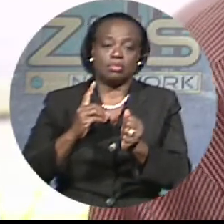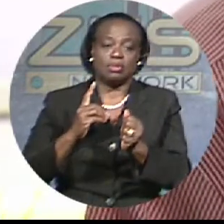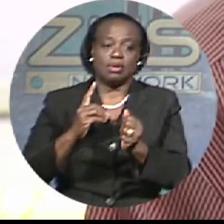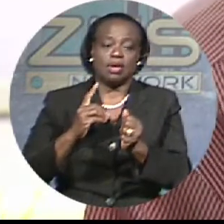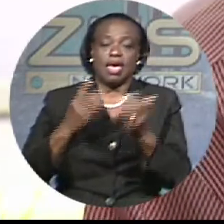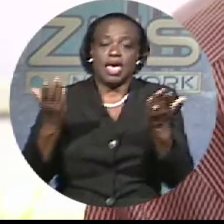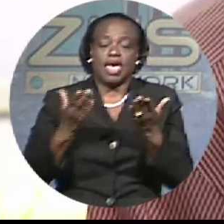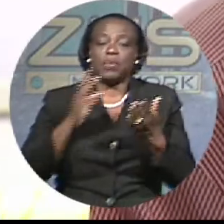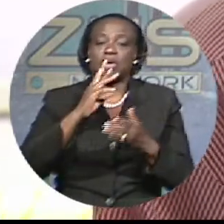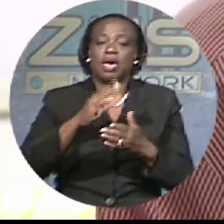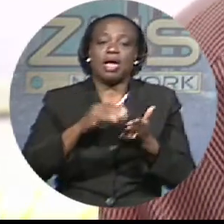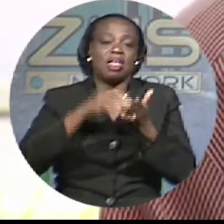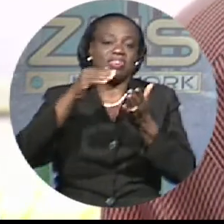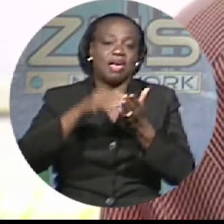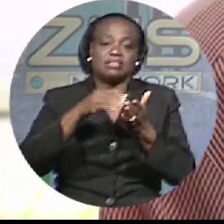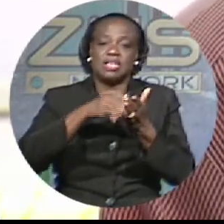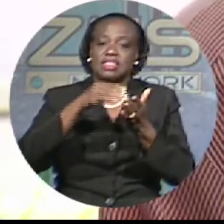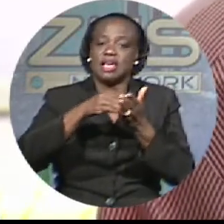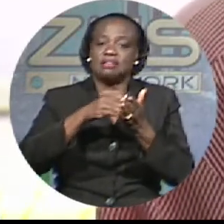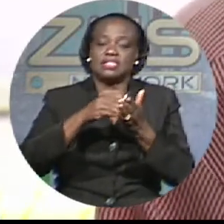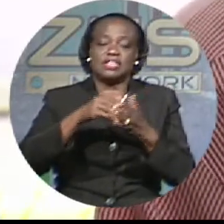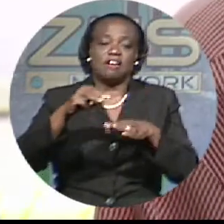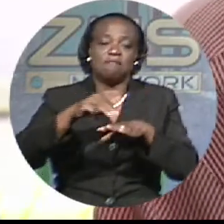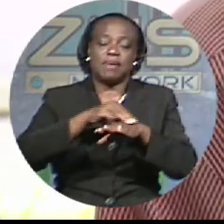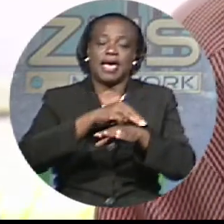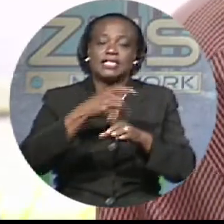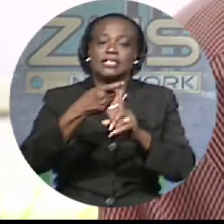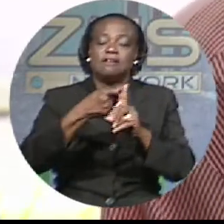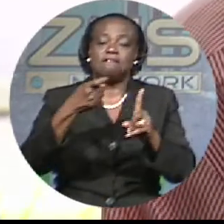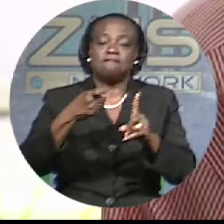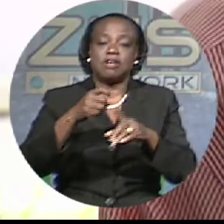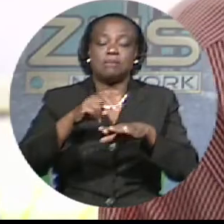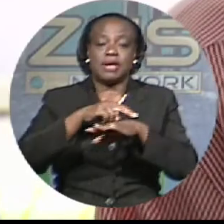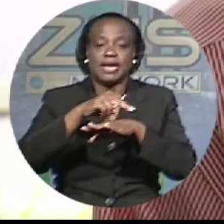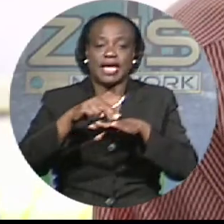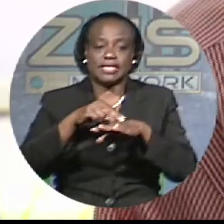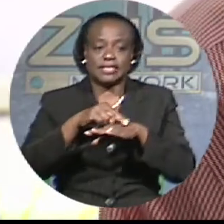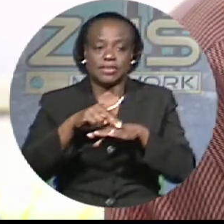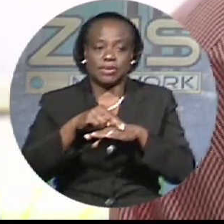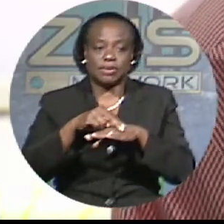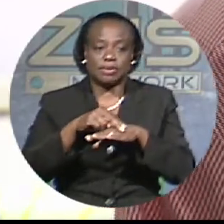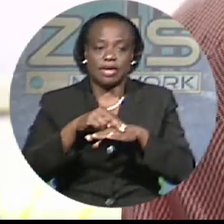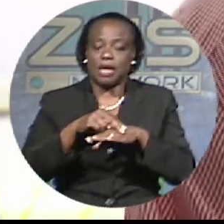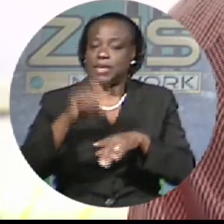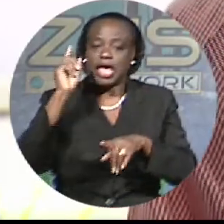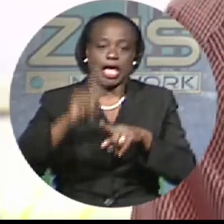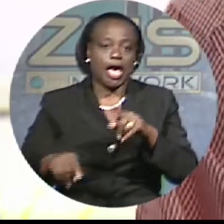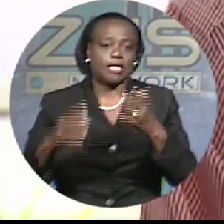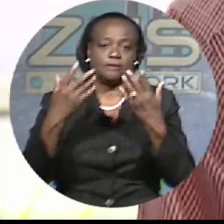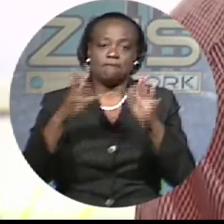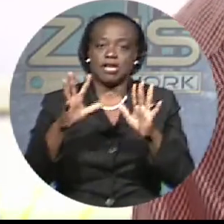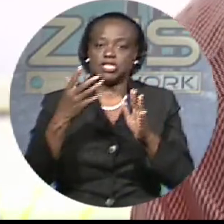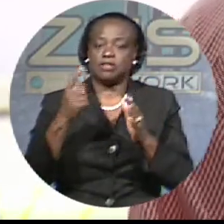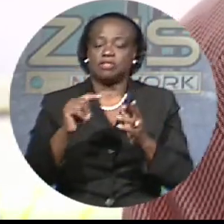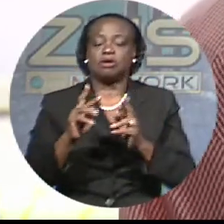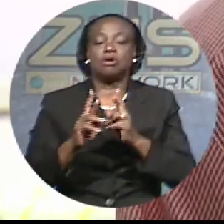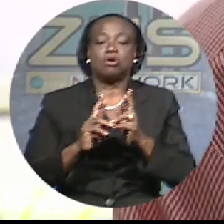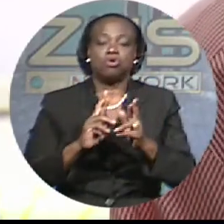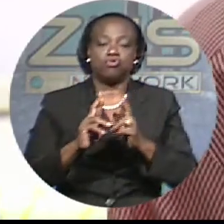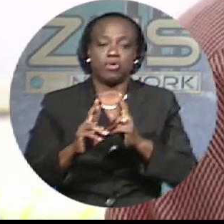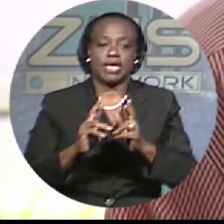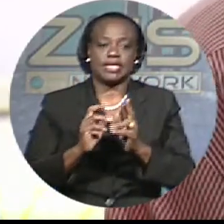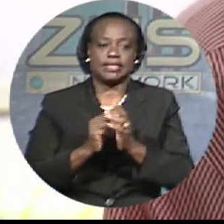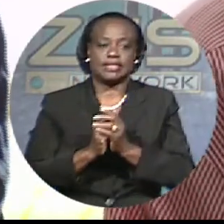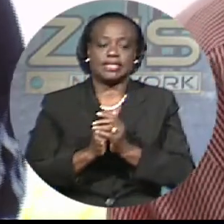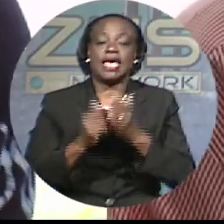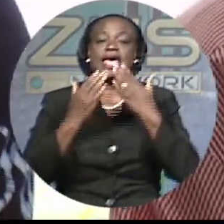thousands of miles from Nassau, and we got to withdraw from a race that we cannot finish. But luckily, what